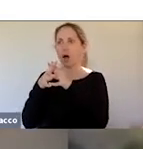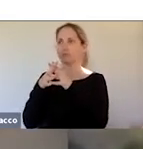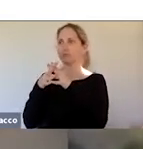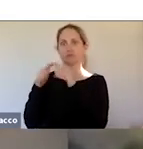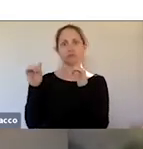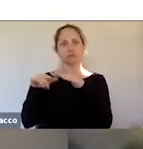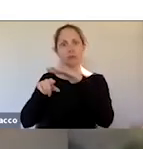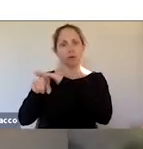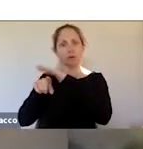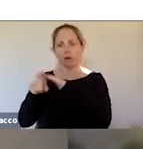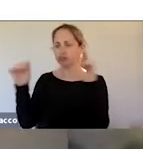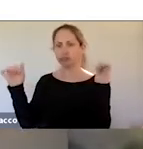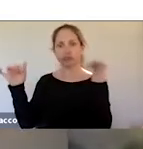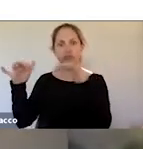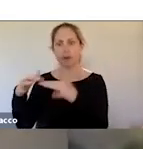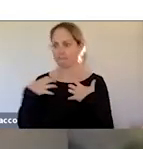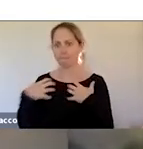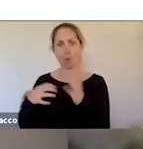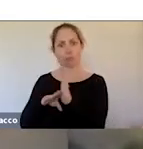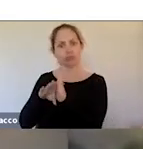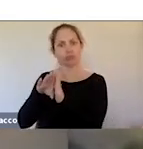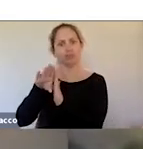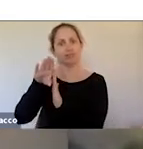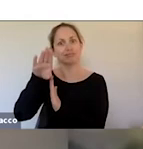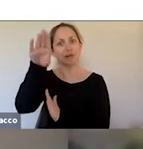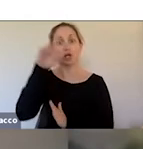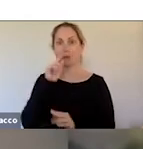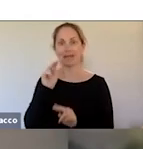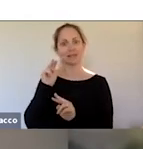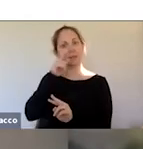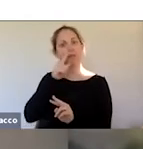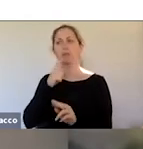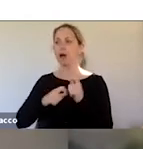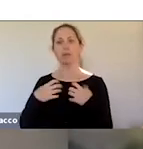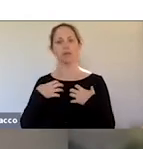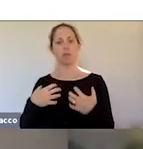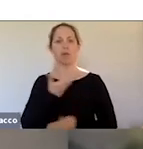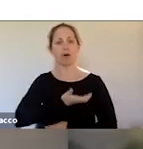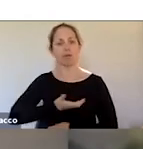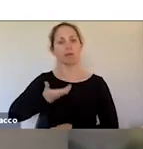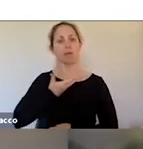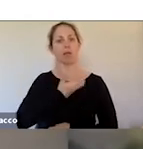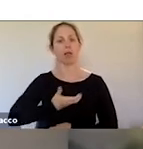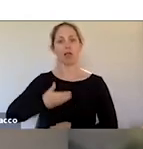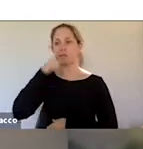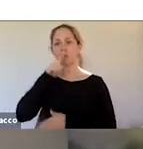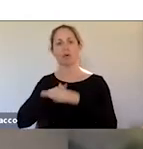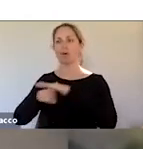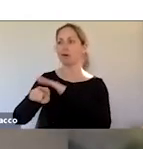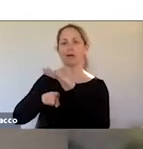past few months. So you can see that comfort levels are increasing and attendance rates are also